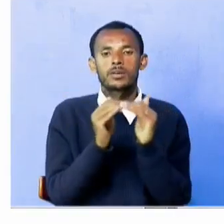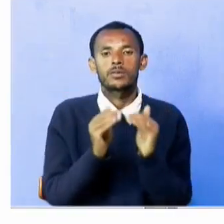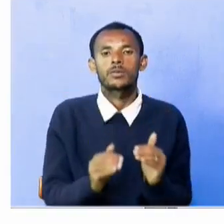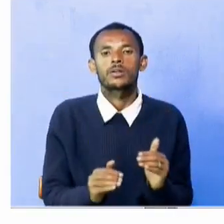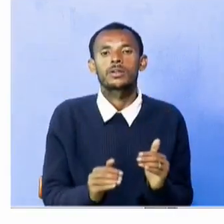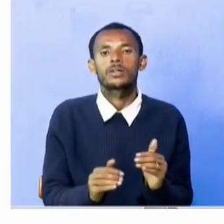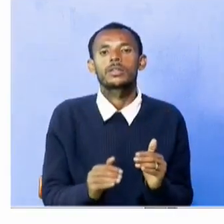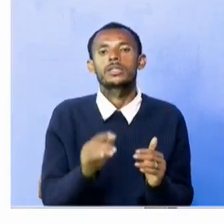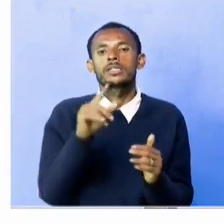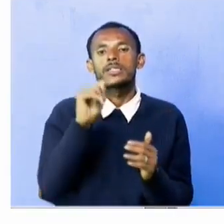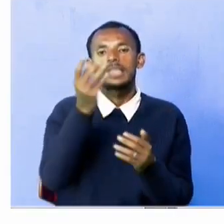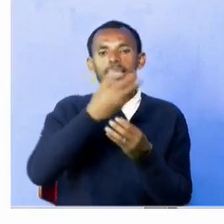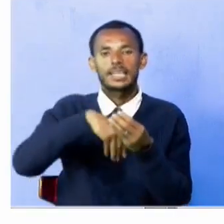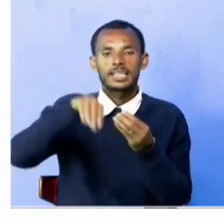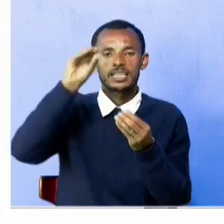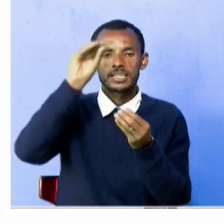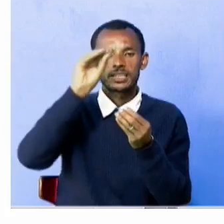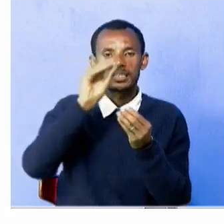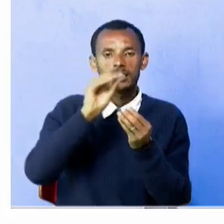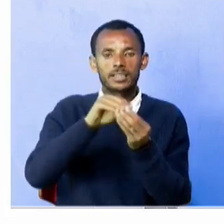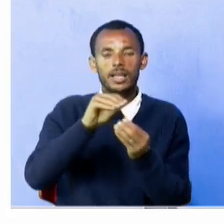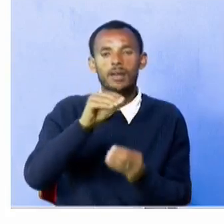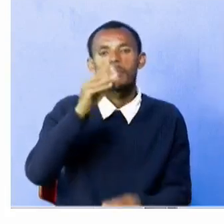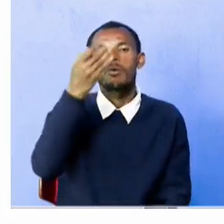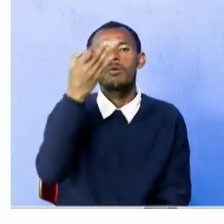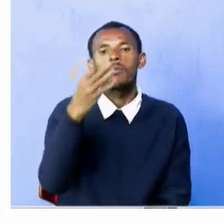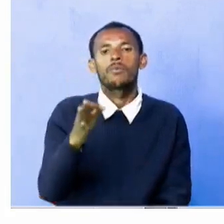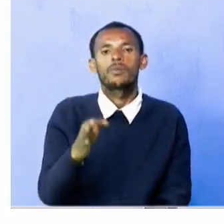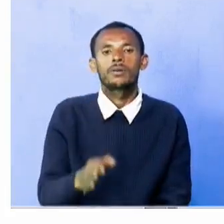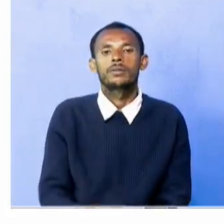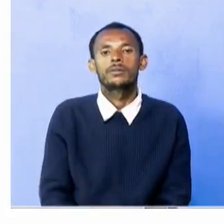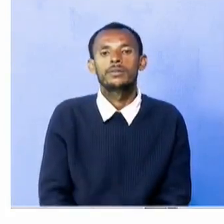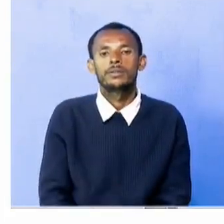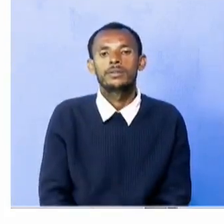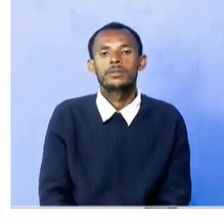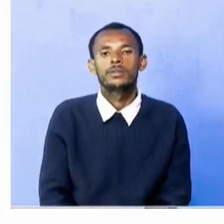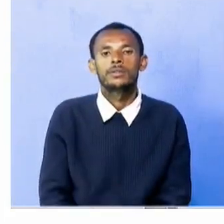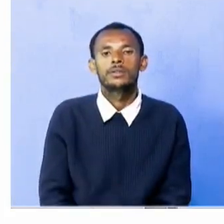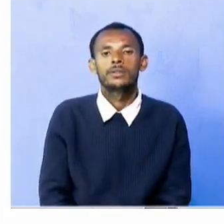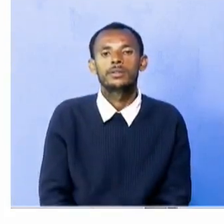the sum of the